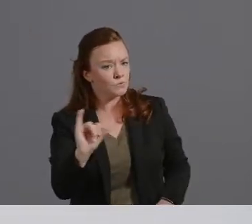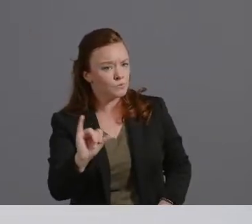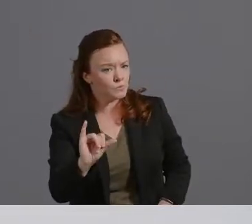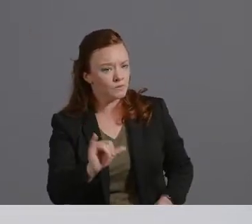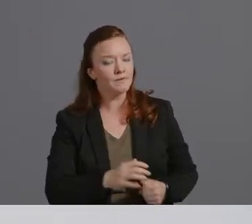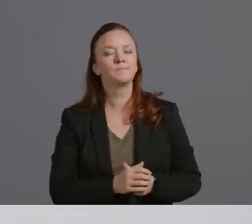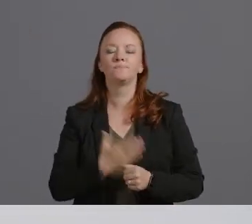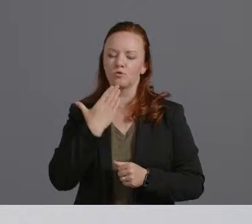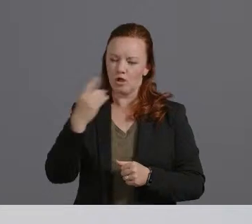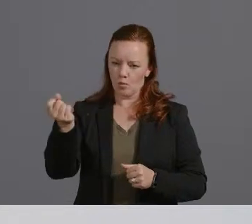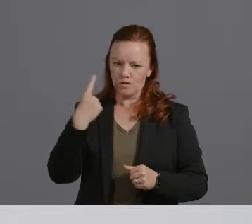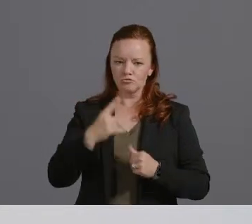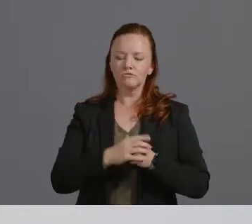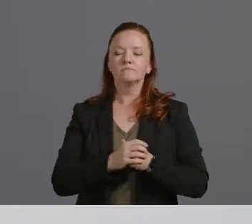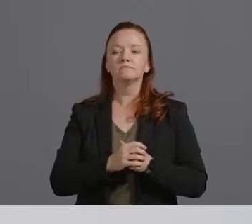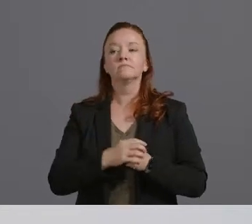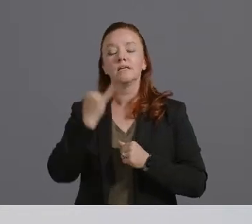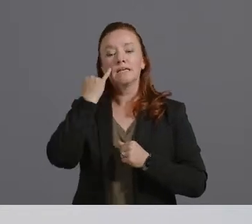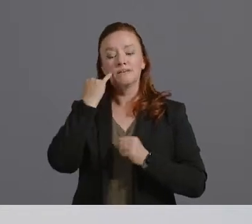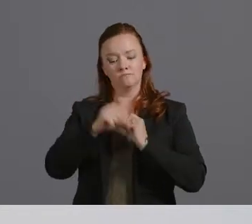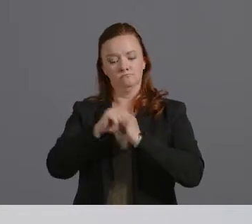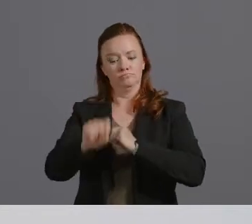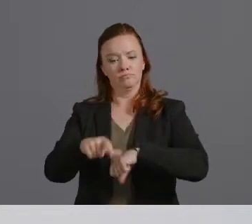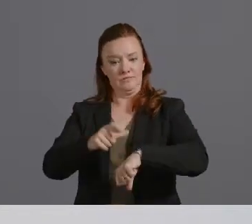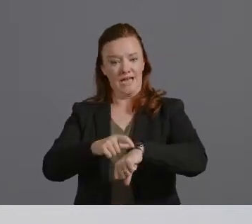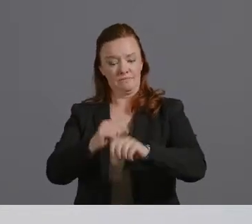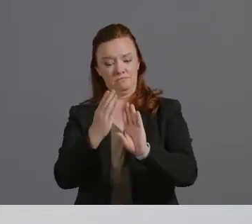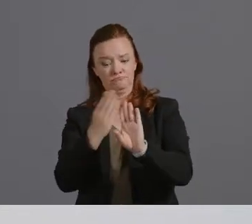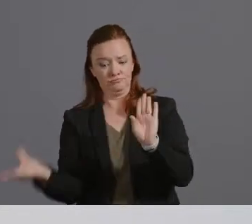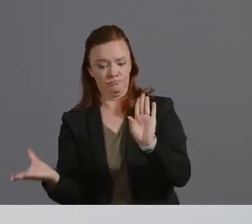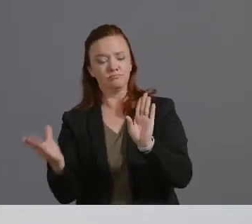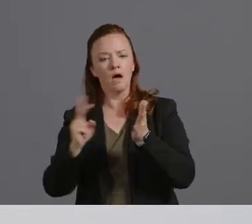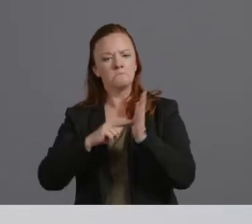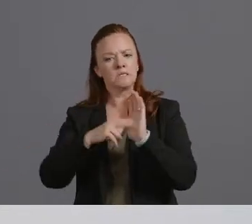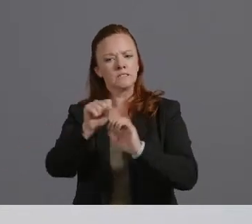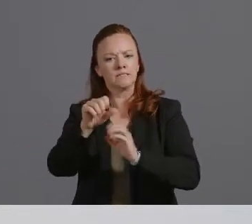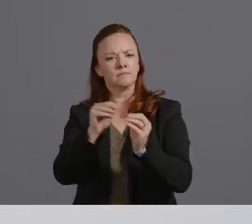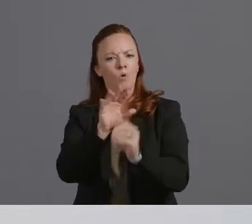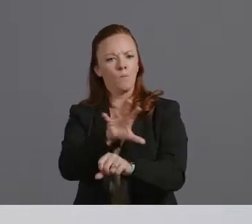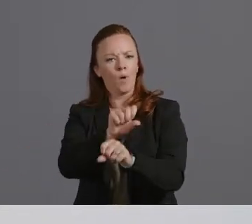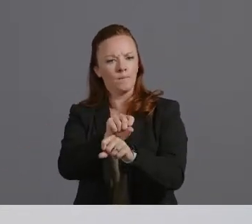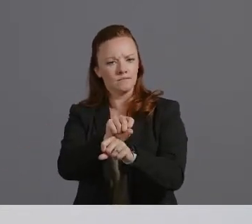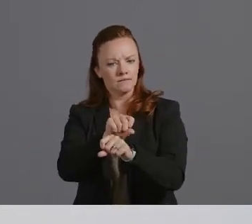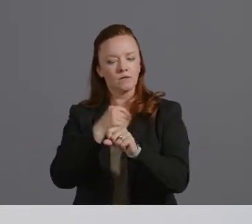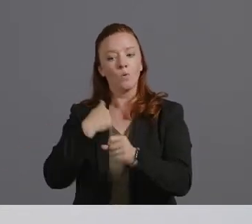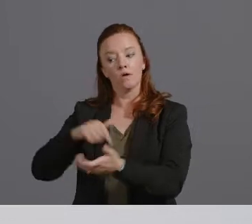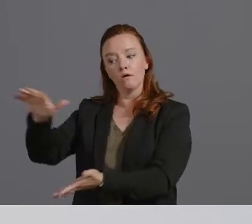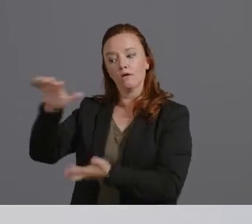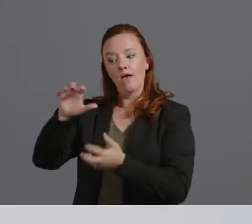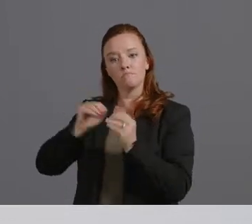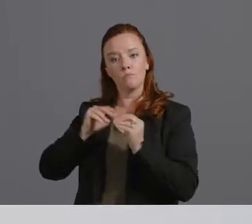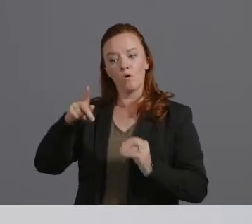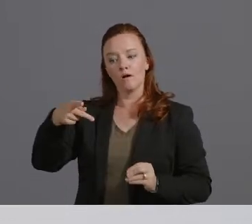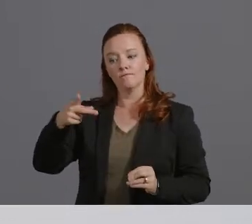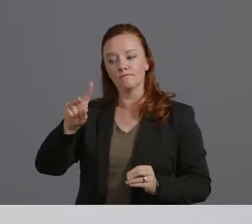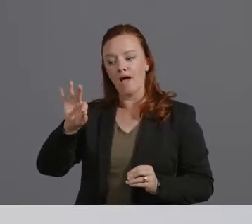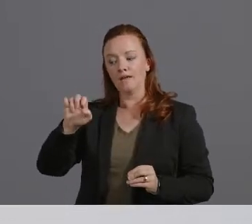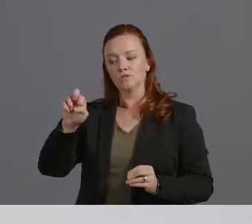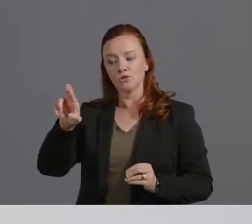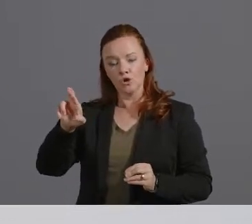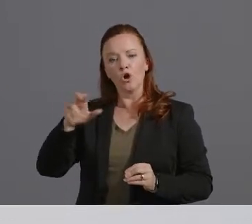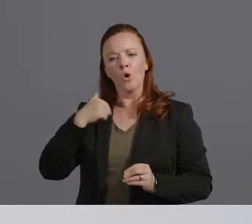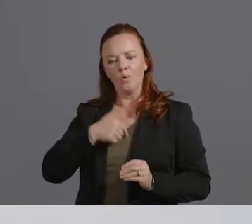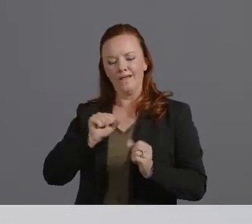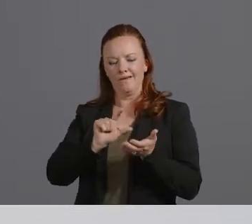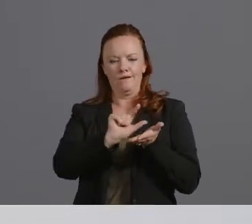more available appointments. And as we're getting a little bit more Pfizer vaccine, we're able to allocate more to the pods so that